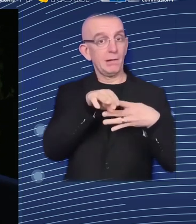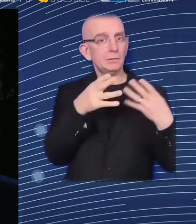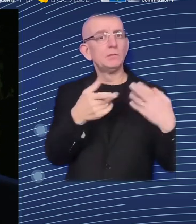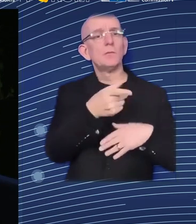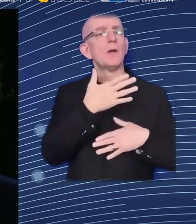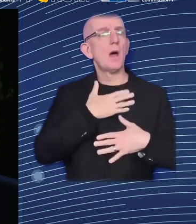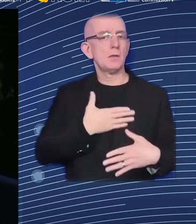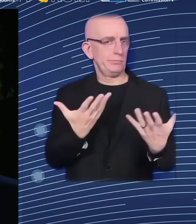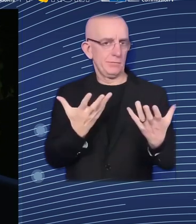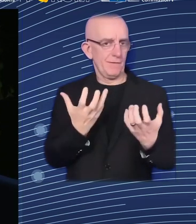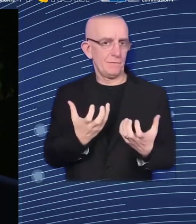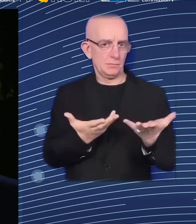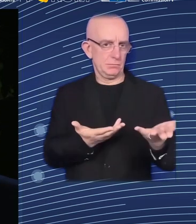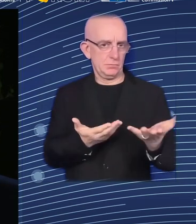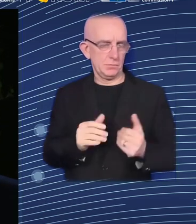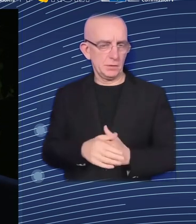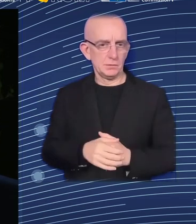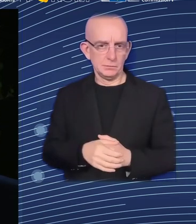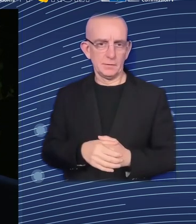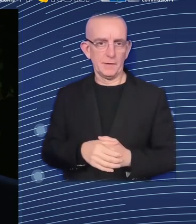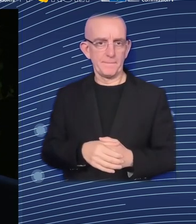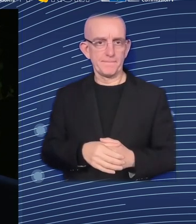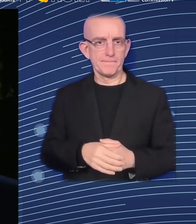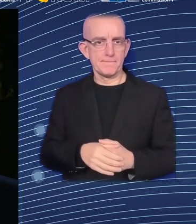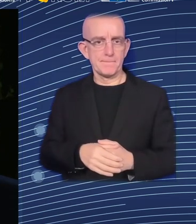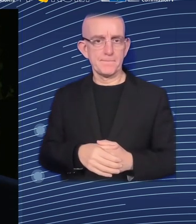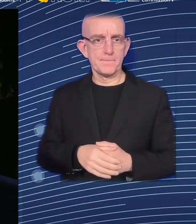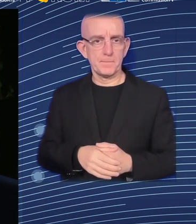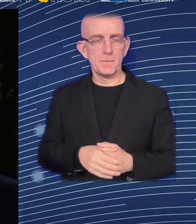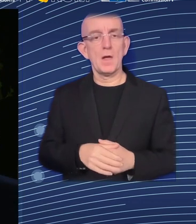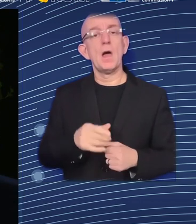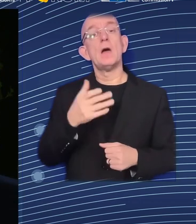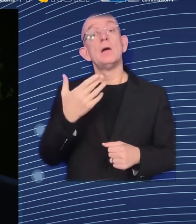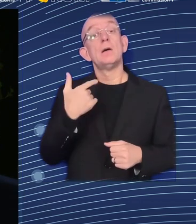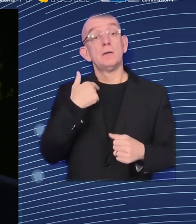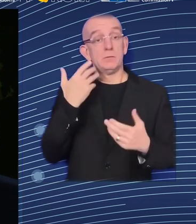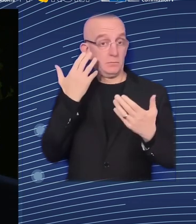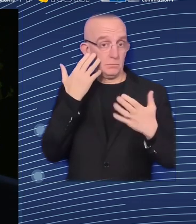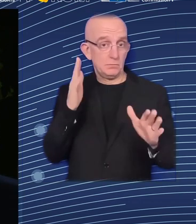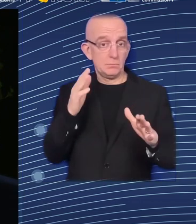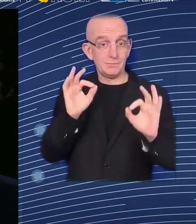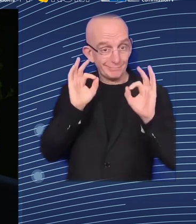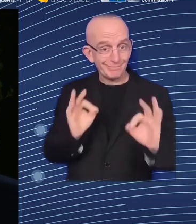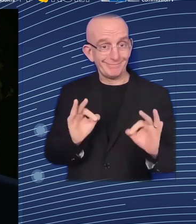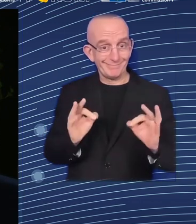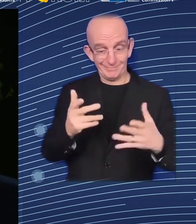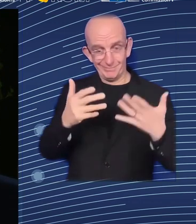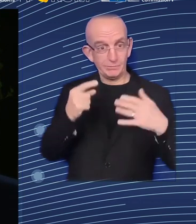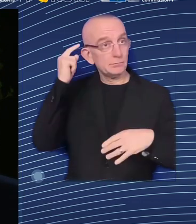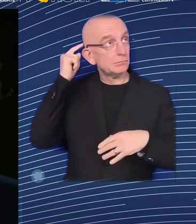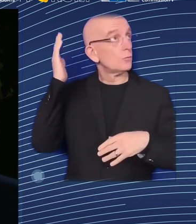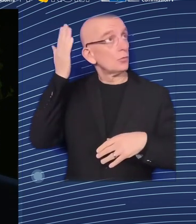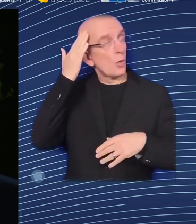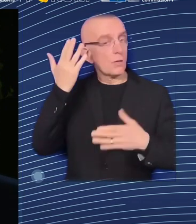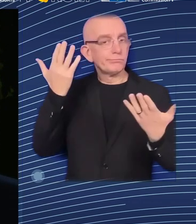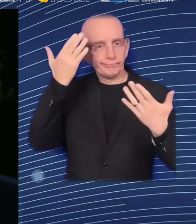I don't have a number in mind, unfortunately. I just know that in the study we published in the spring, we've actually seen some